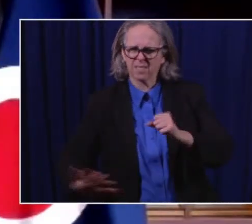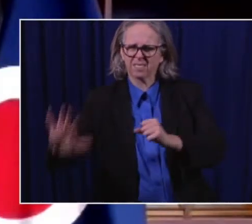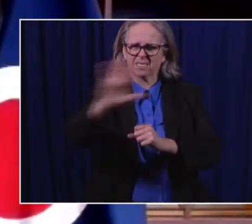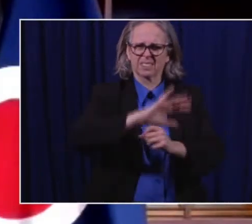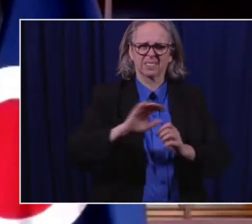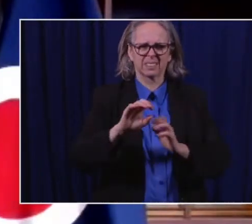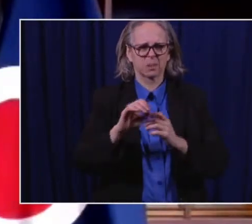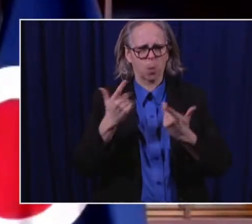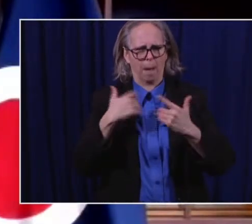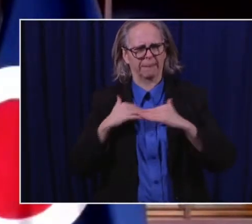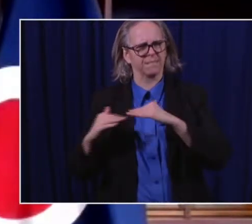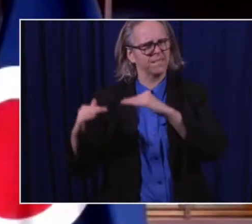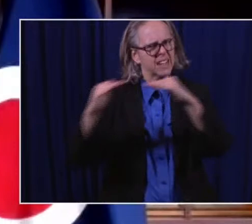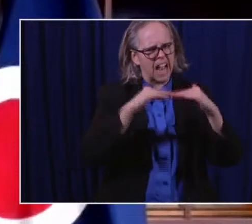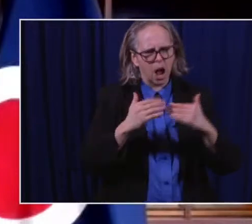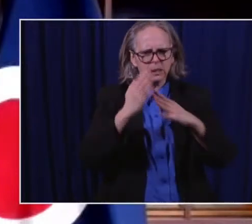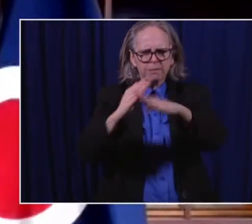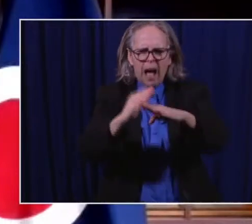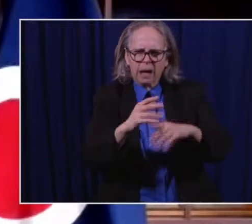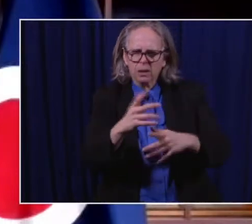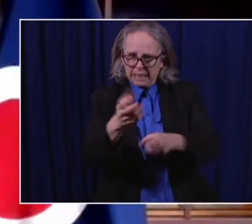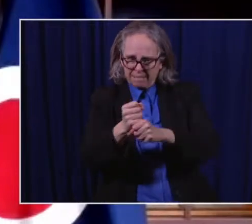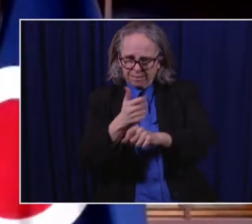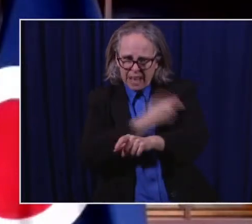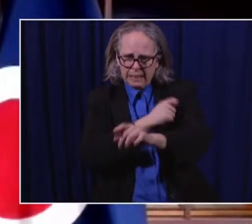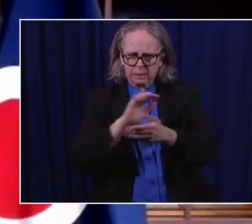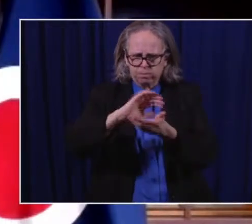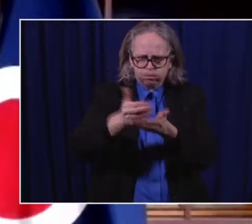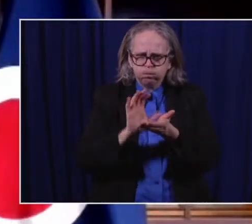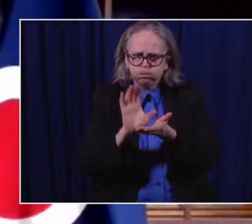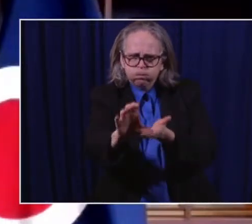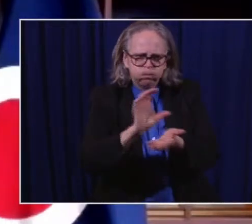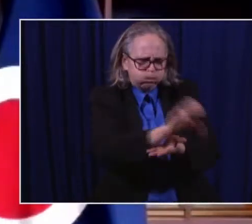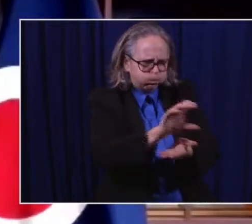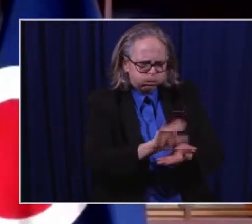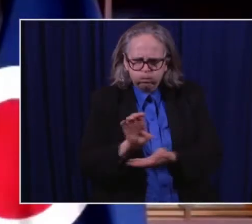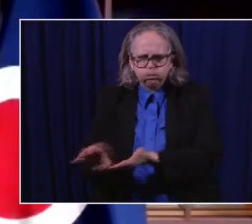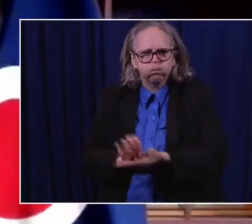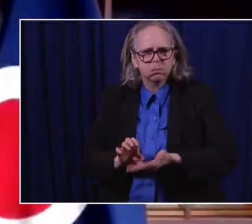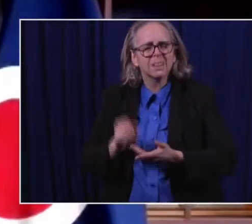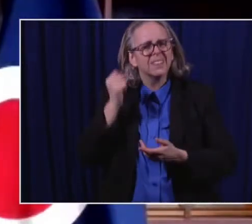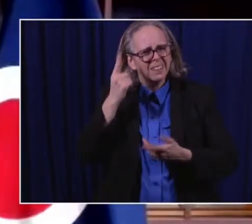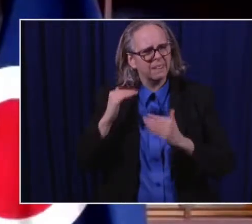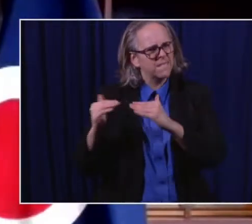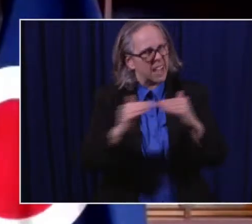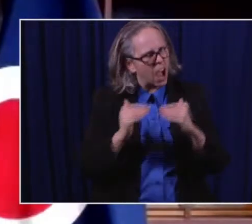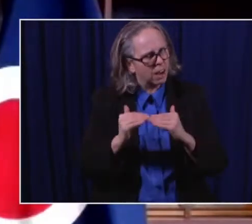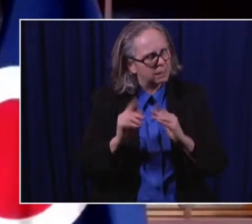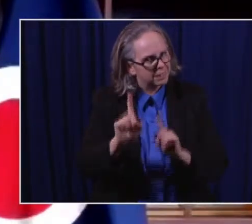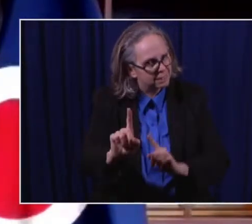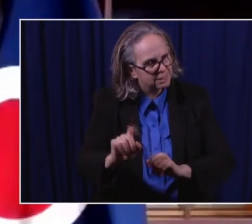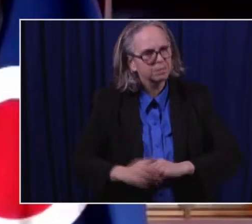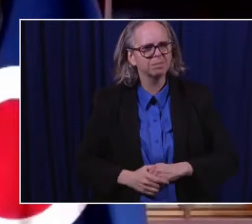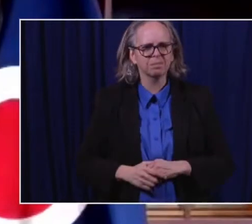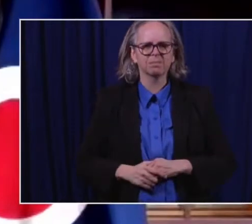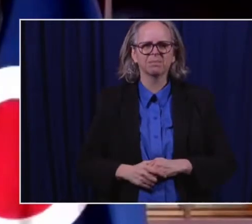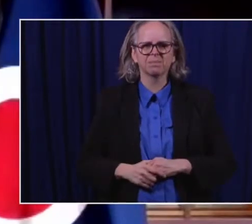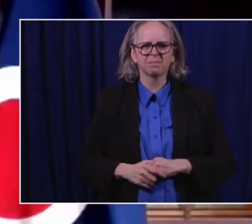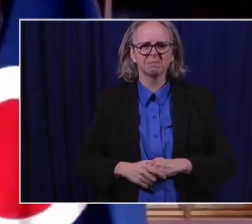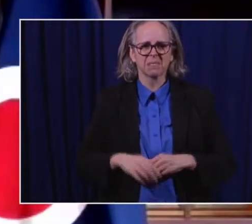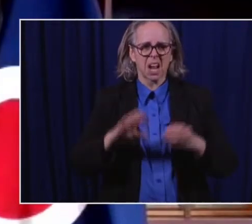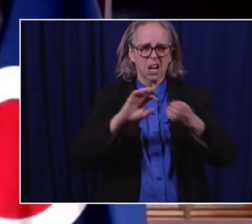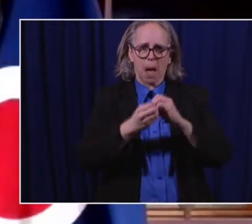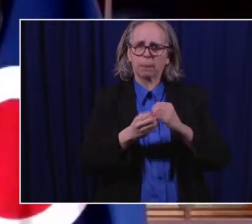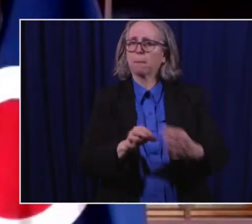it. And when you consider all of those factors, you know, these numbers are never where we want them to be, but they do